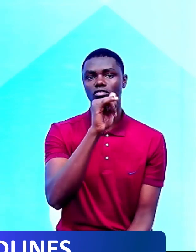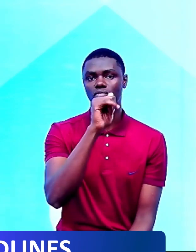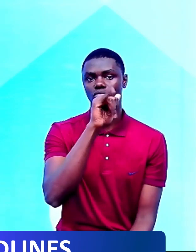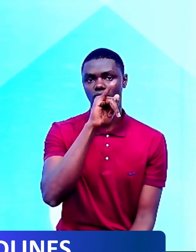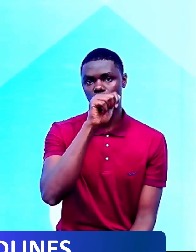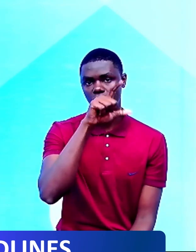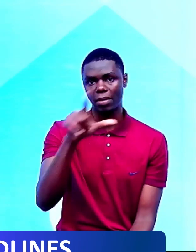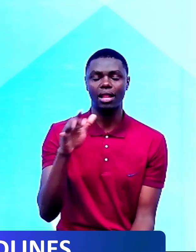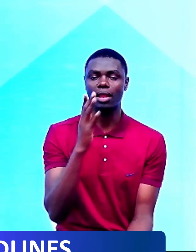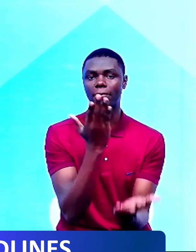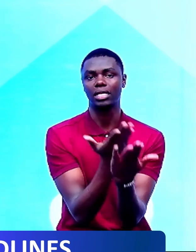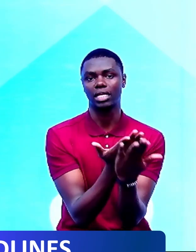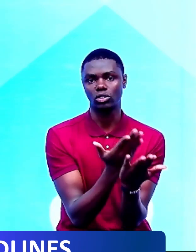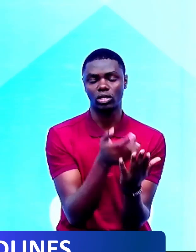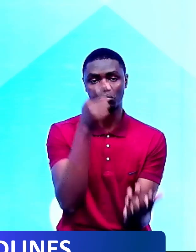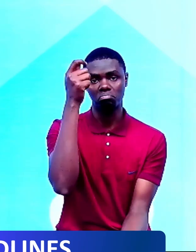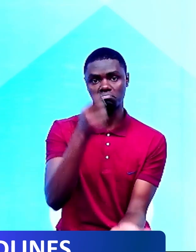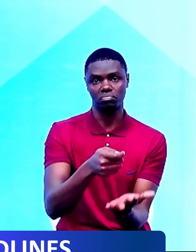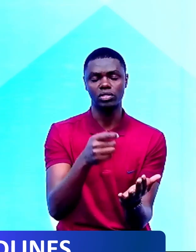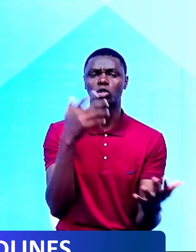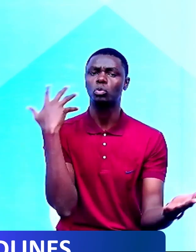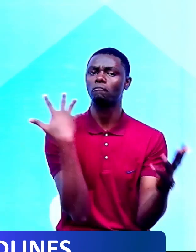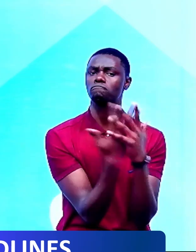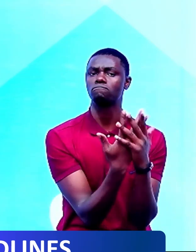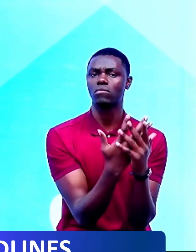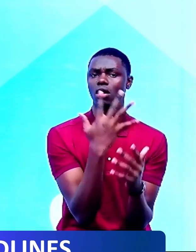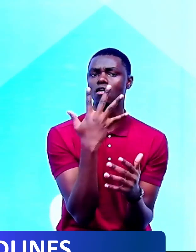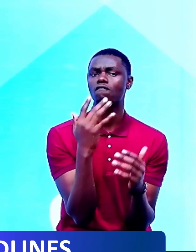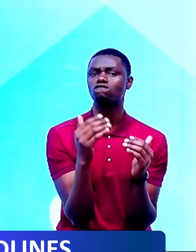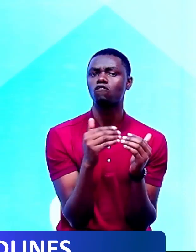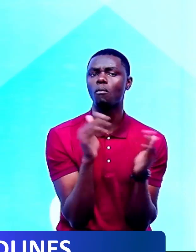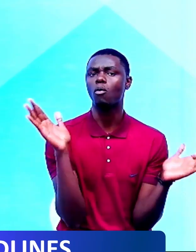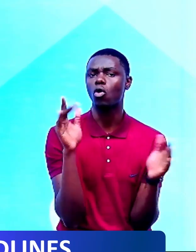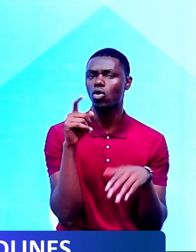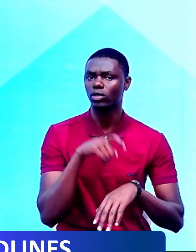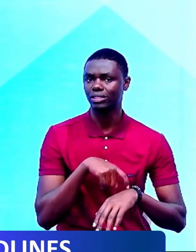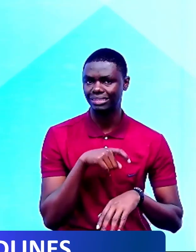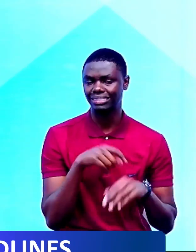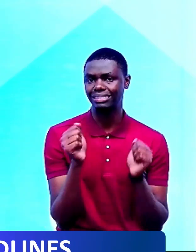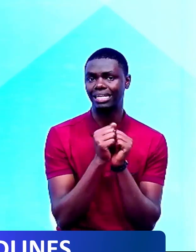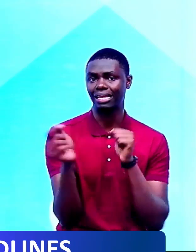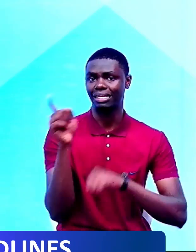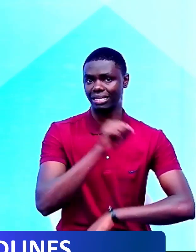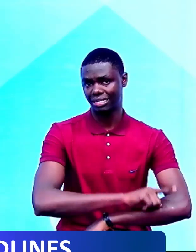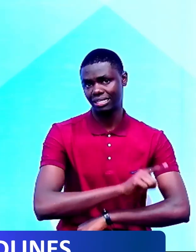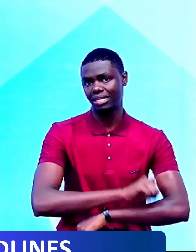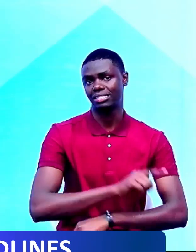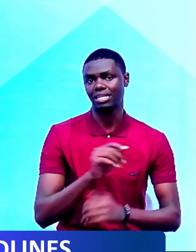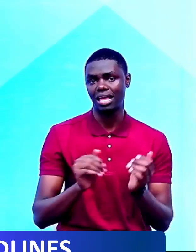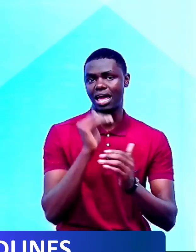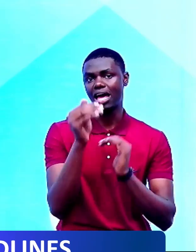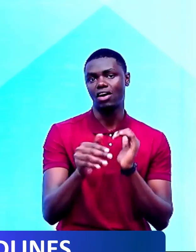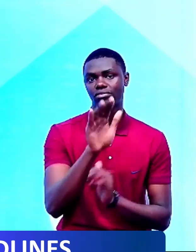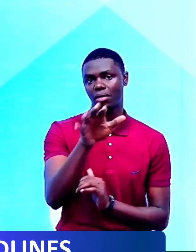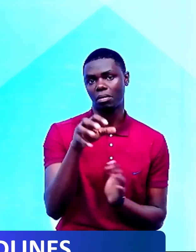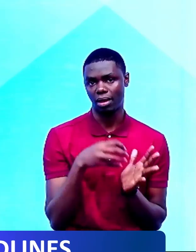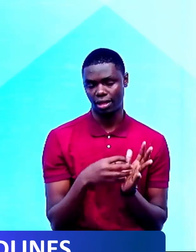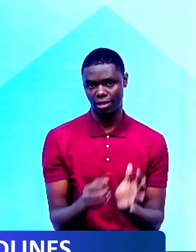a prosecution application to detain him for further 10 days pending his case.